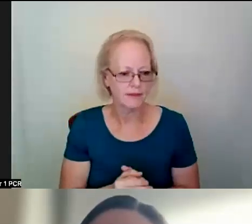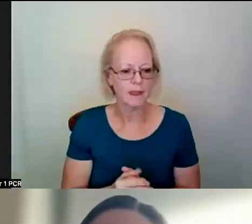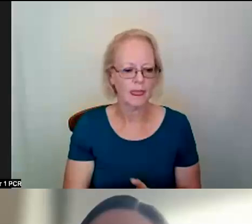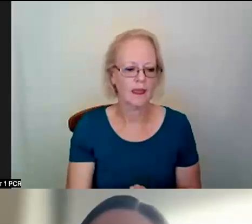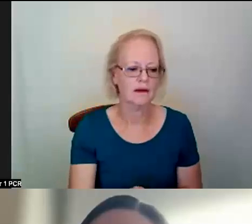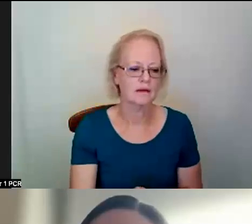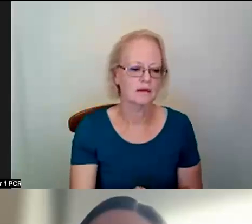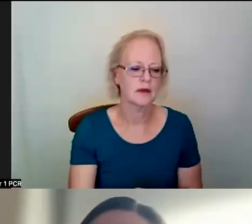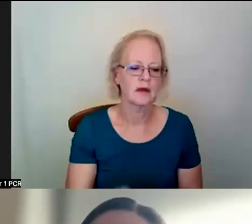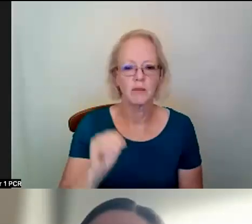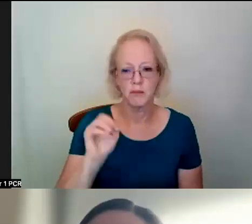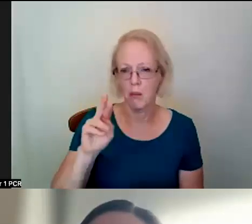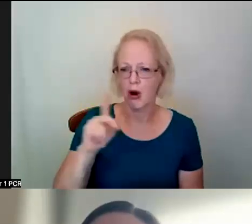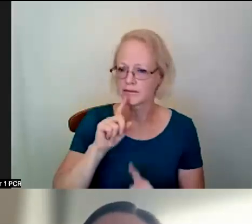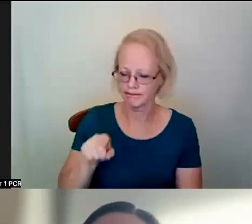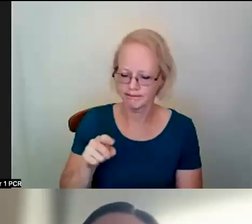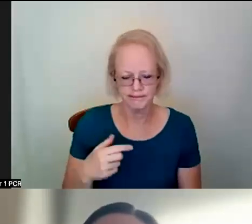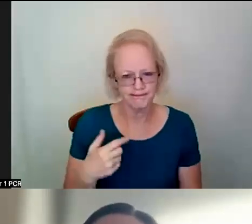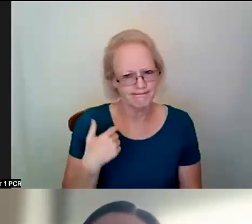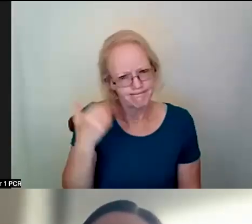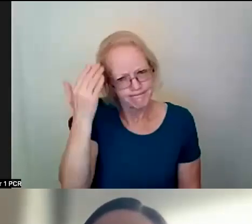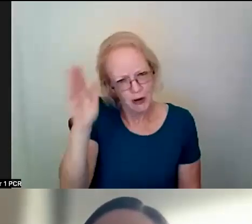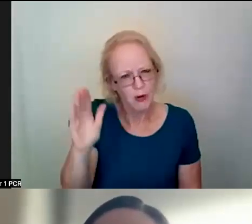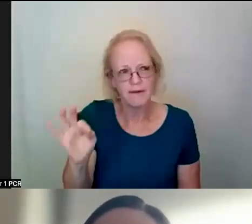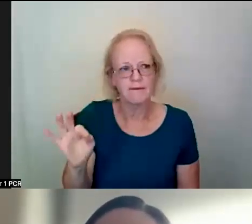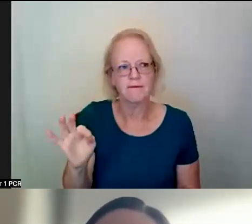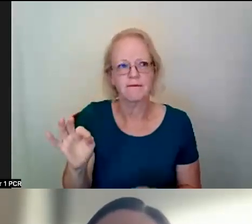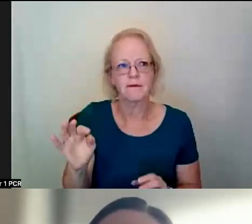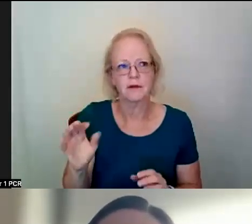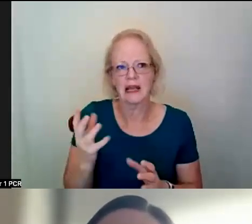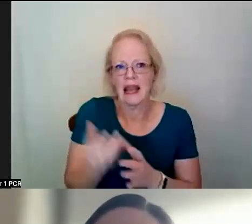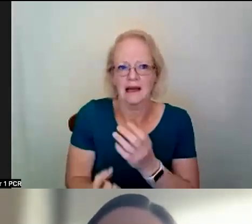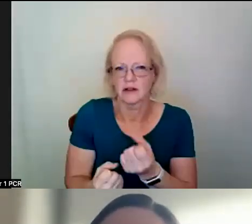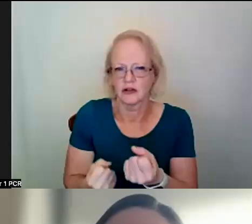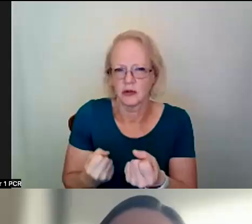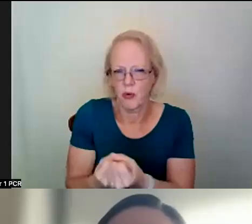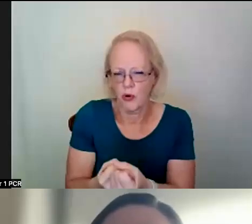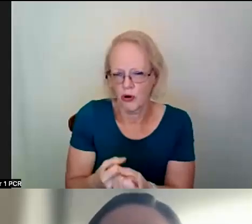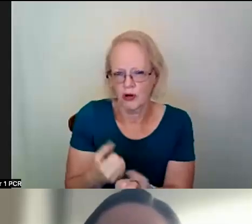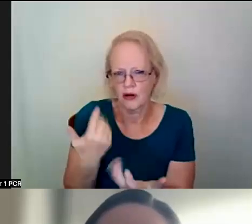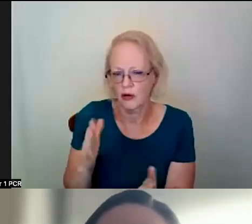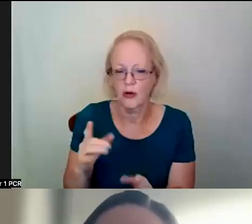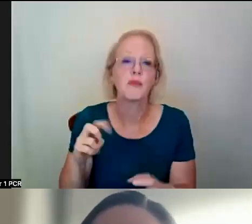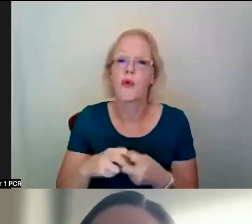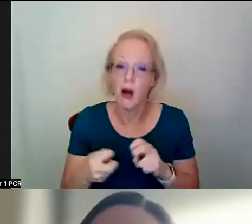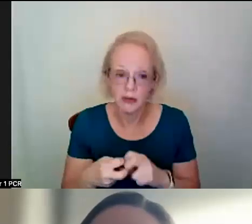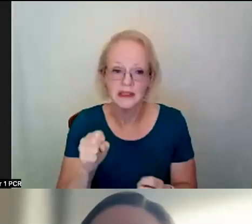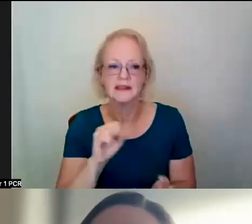of support. The problem is that ERISA, as it is